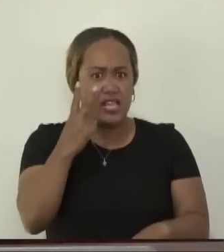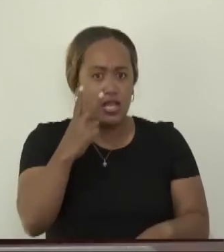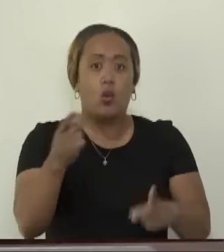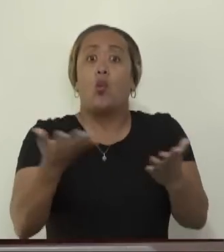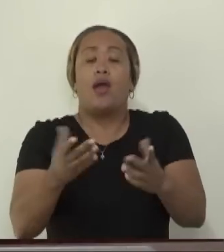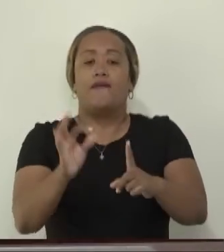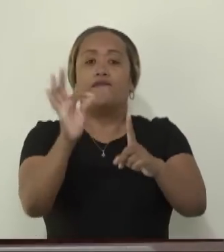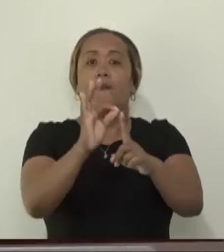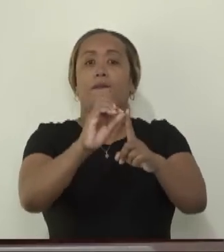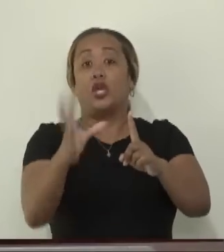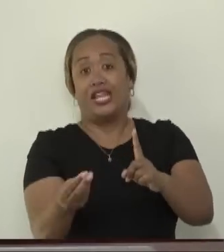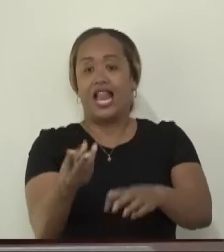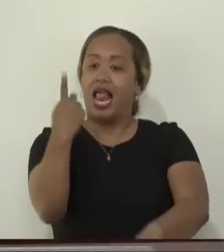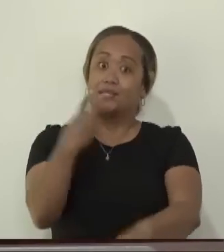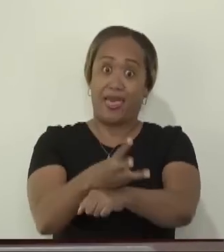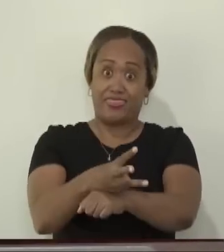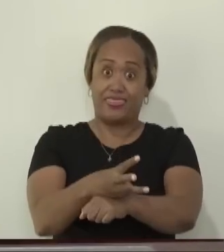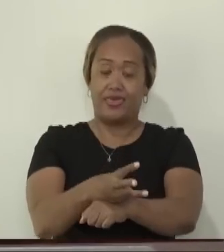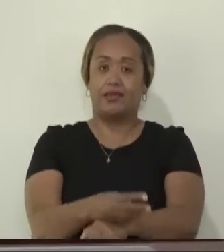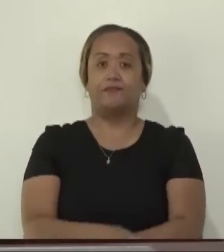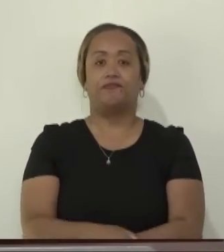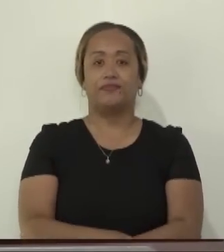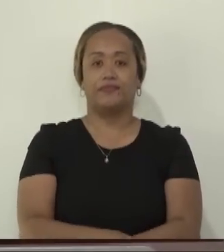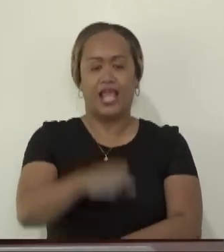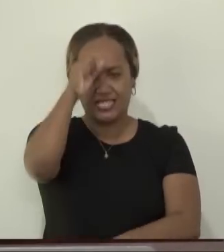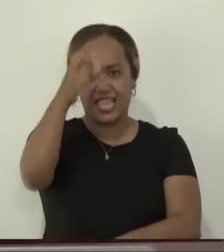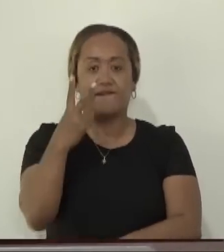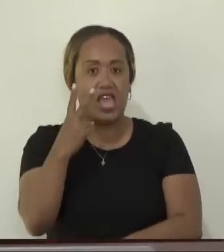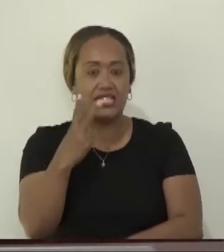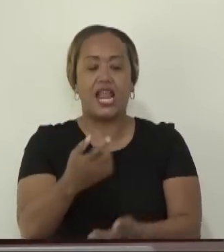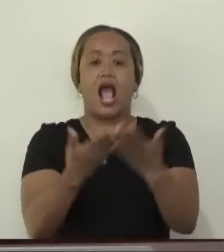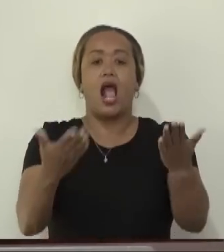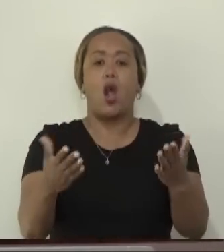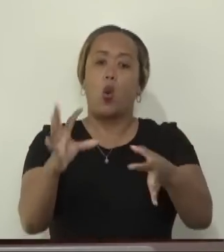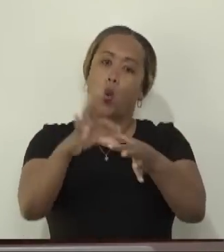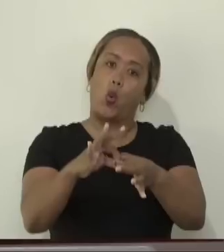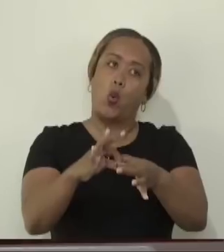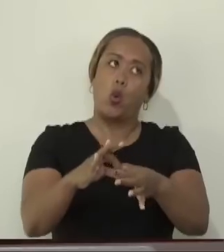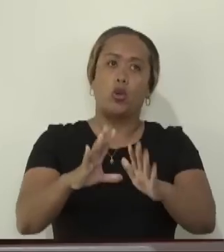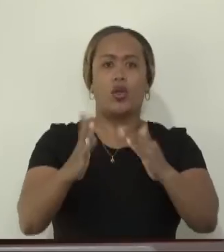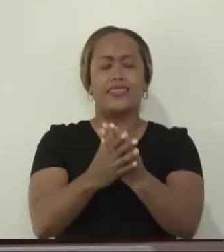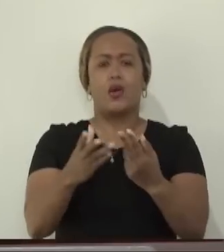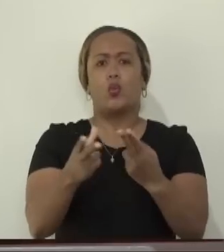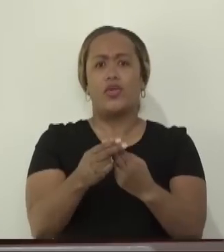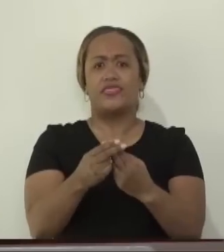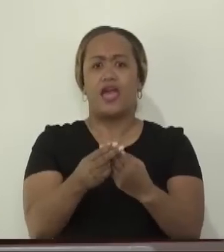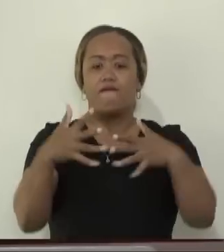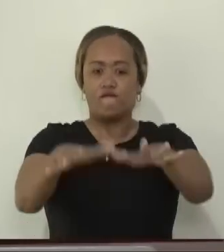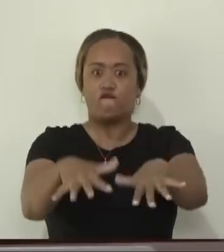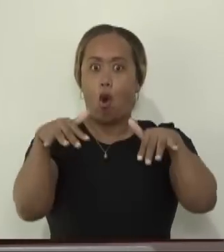New Guinea last month. The state visit also coincided with a meeting of the Forum